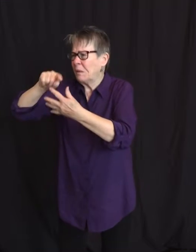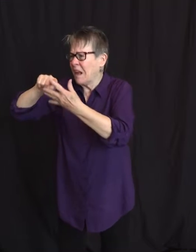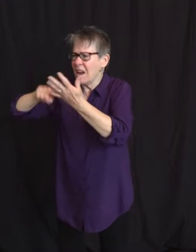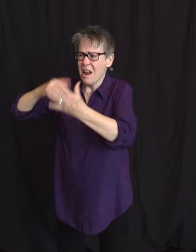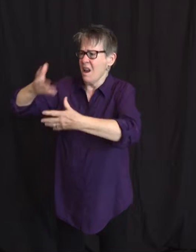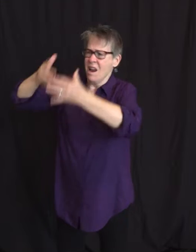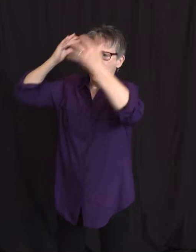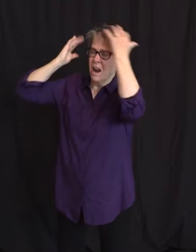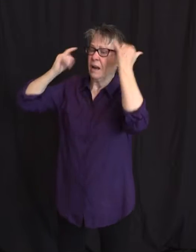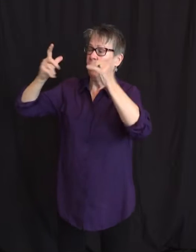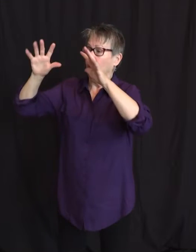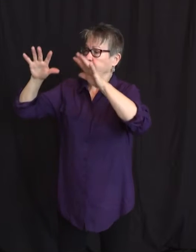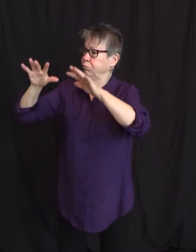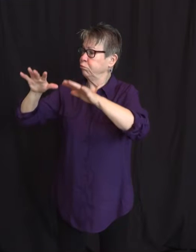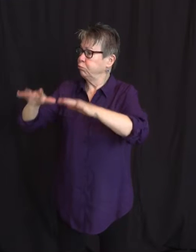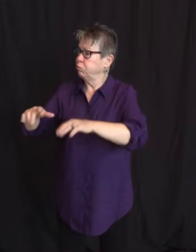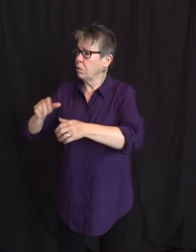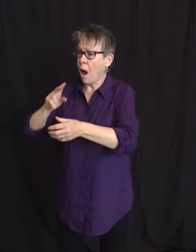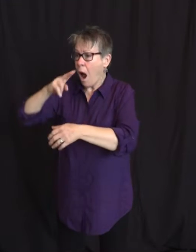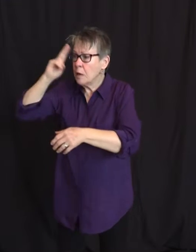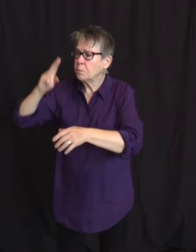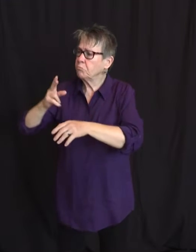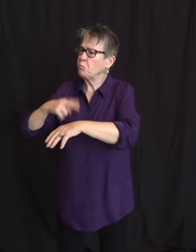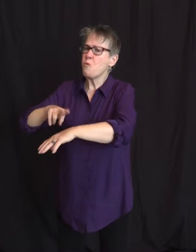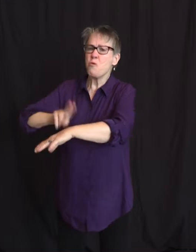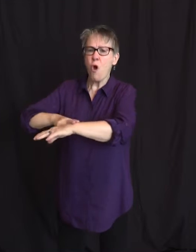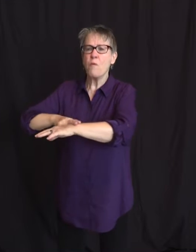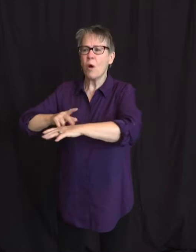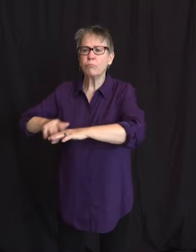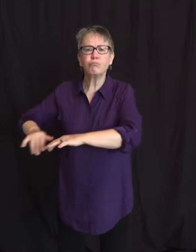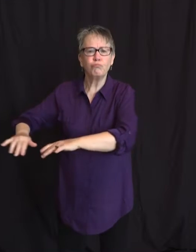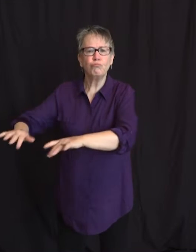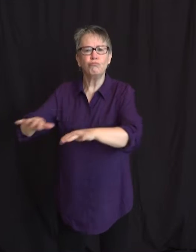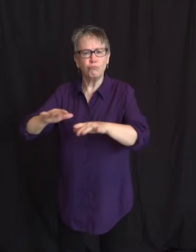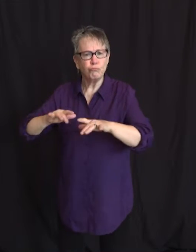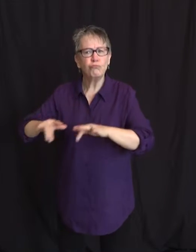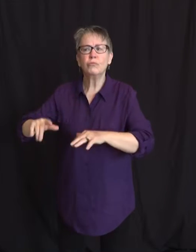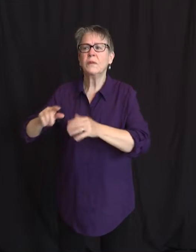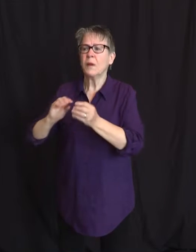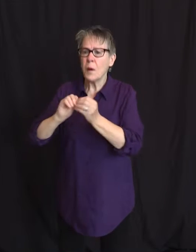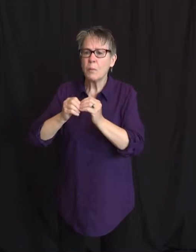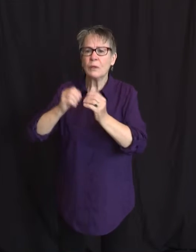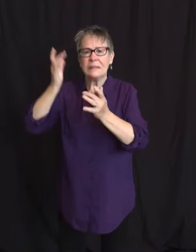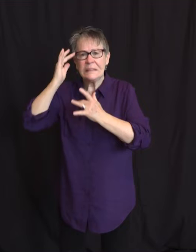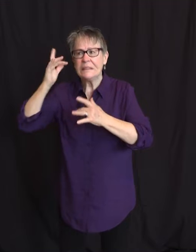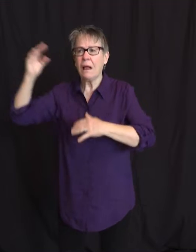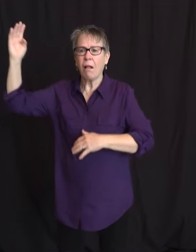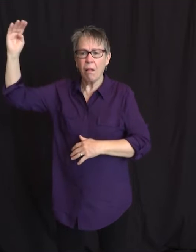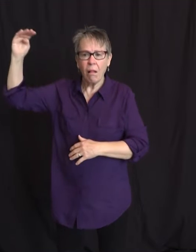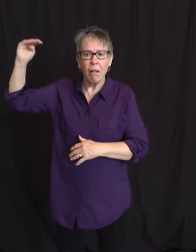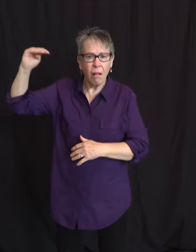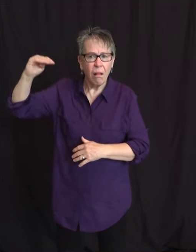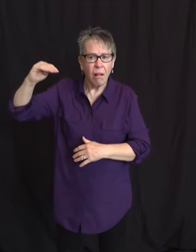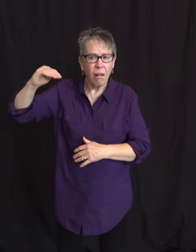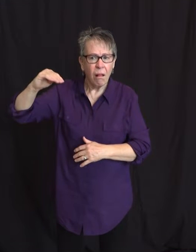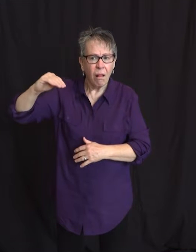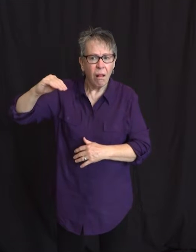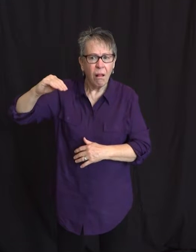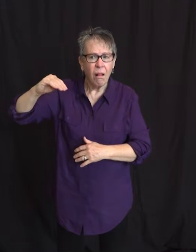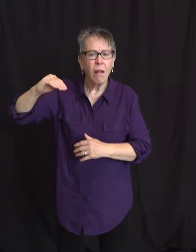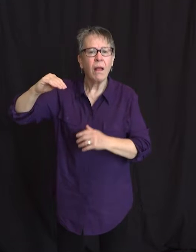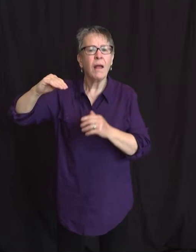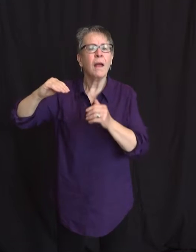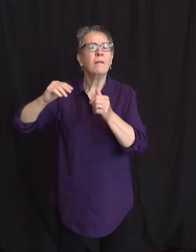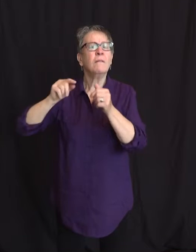across the length of time and to not be distracted by any statistical noise. We need to ensure that we have a robust and